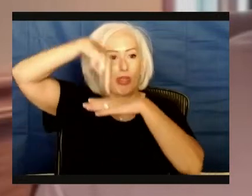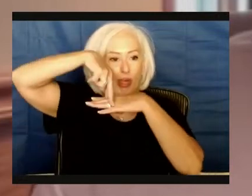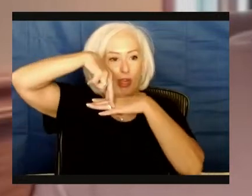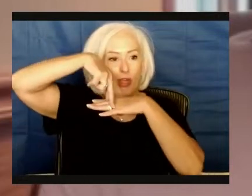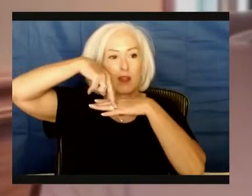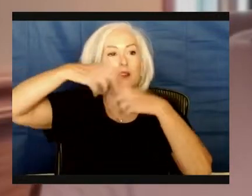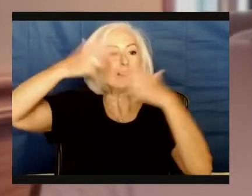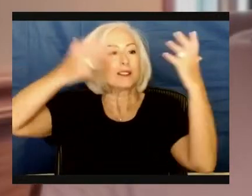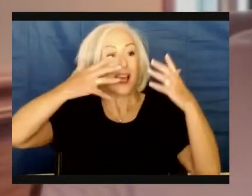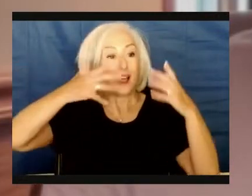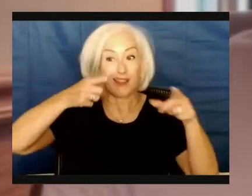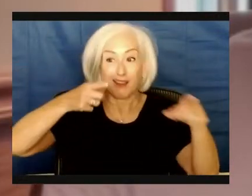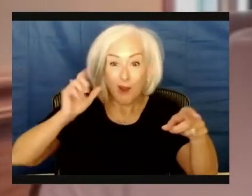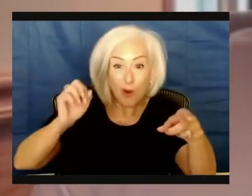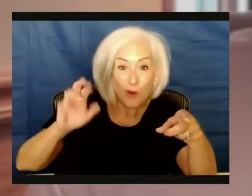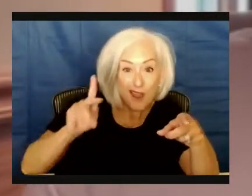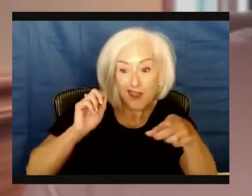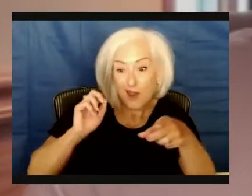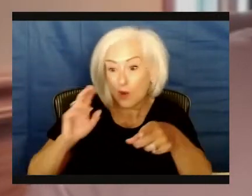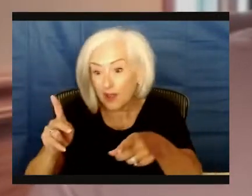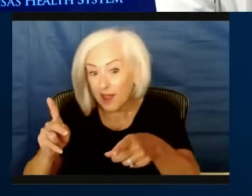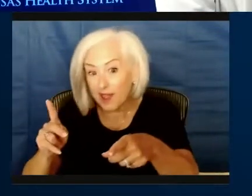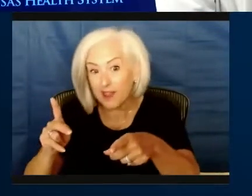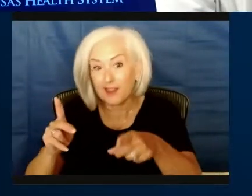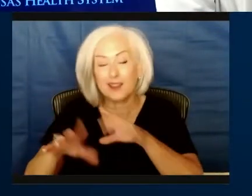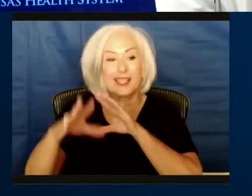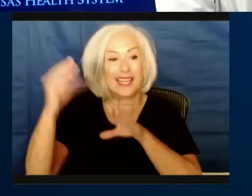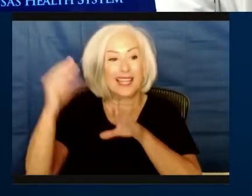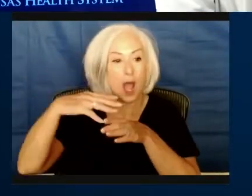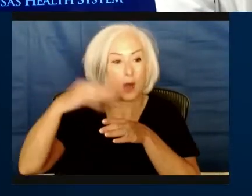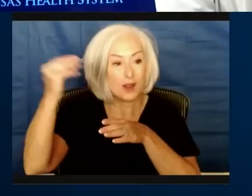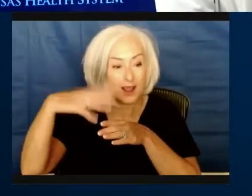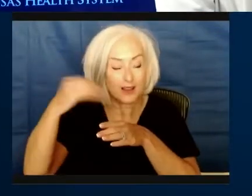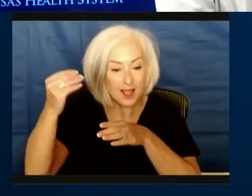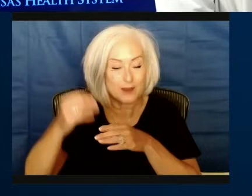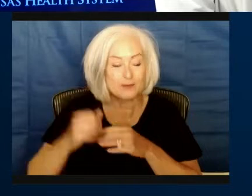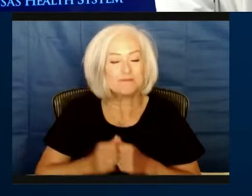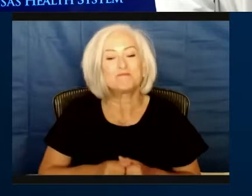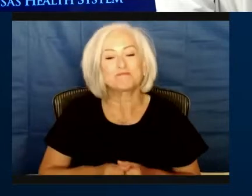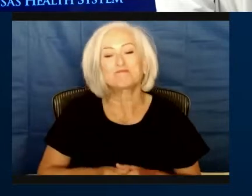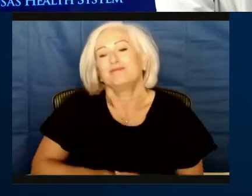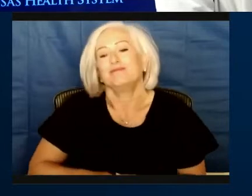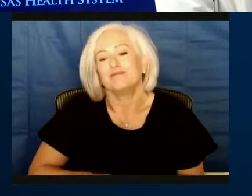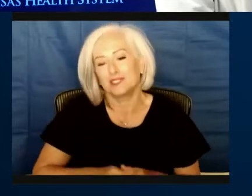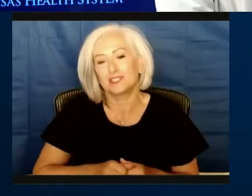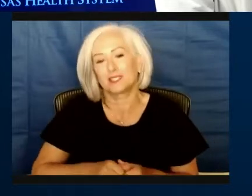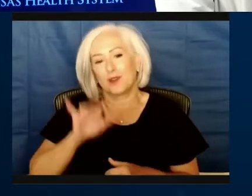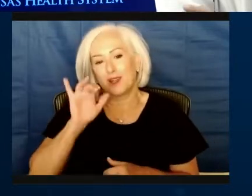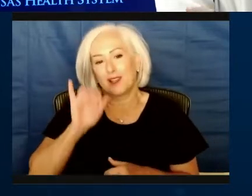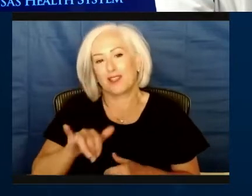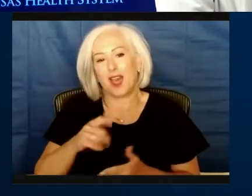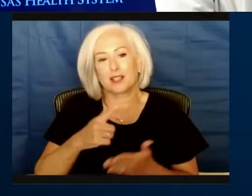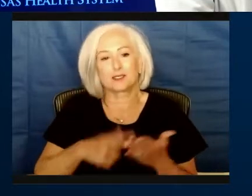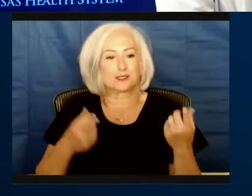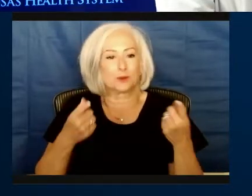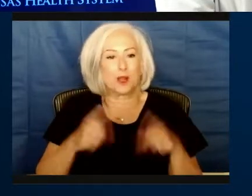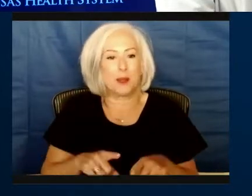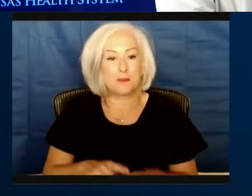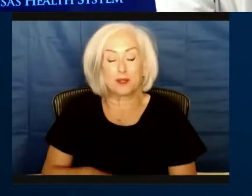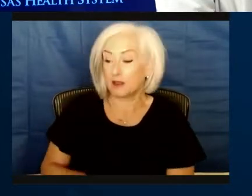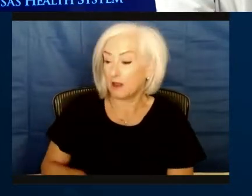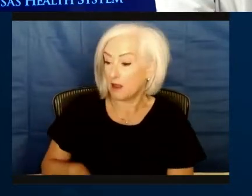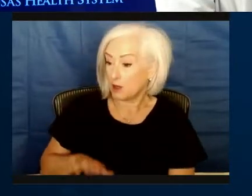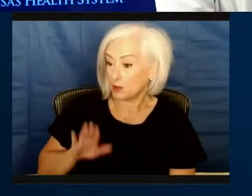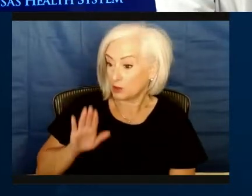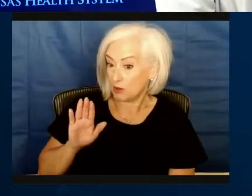like, she really wanted us to get out of the car. So that's how we kind of your whole got family. on top. Is everybody